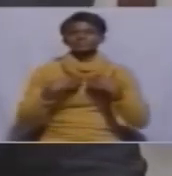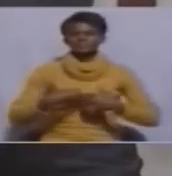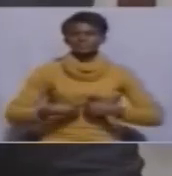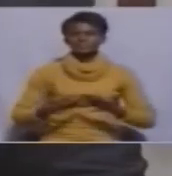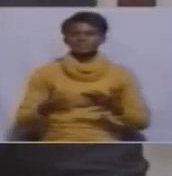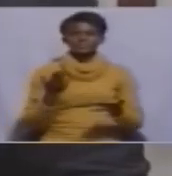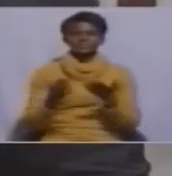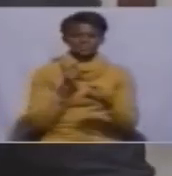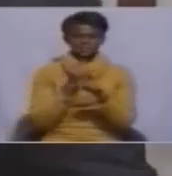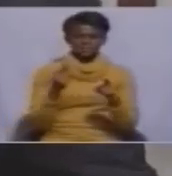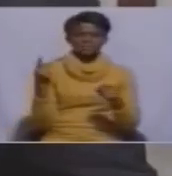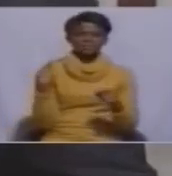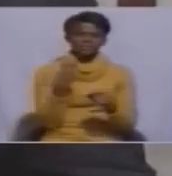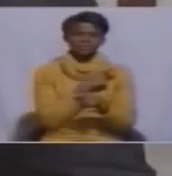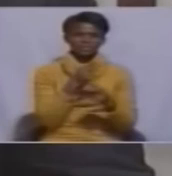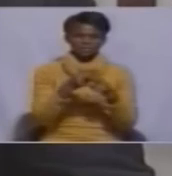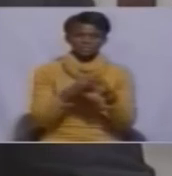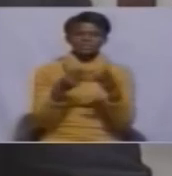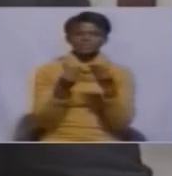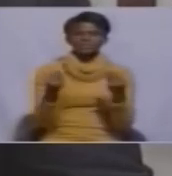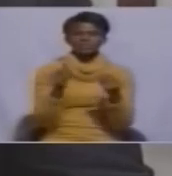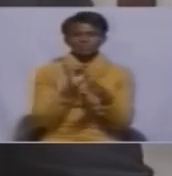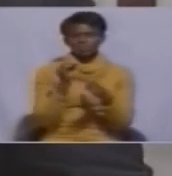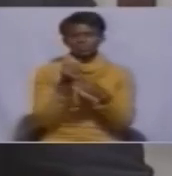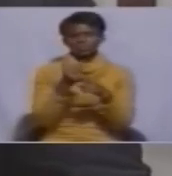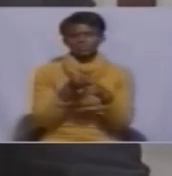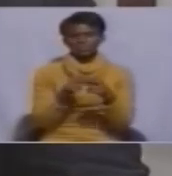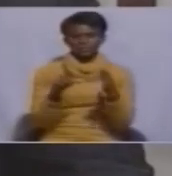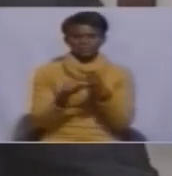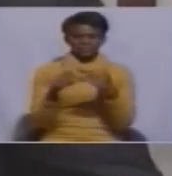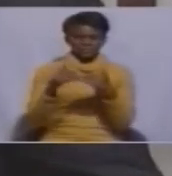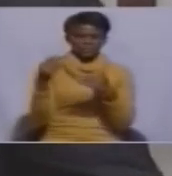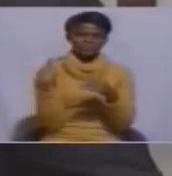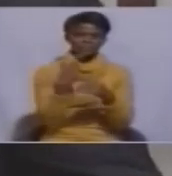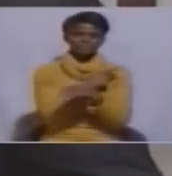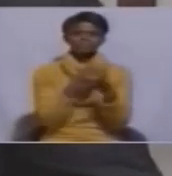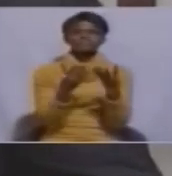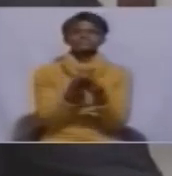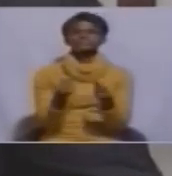you'll just be in parliament for 2 months, or is it for a month, and then next parliament is even dissolved in